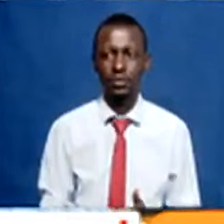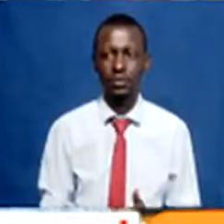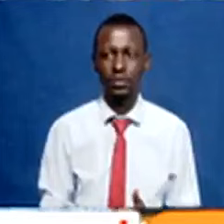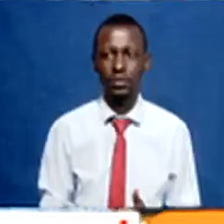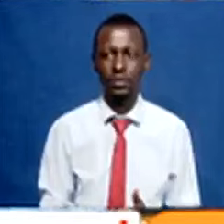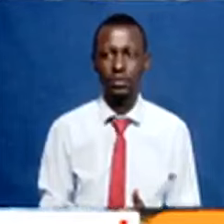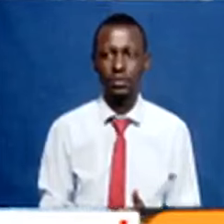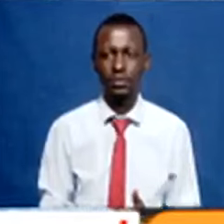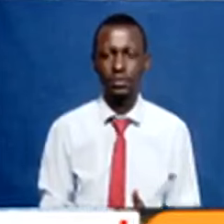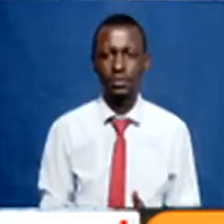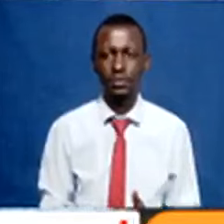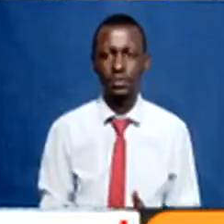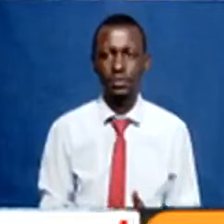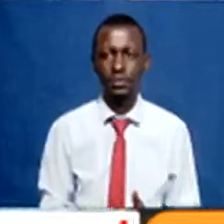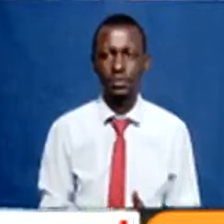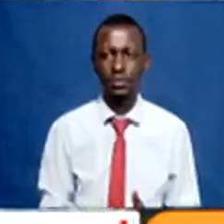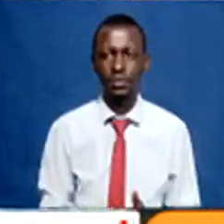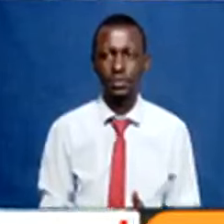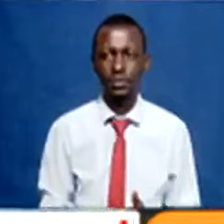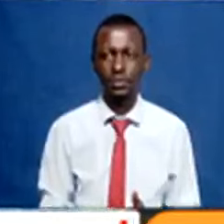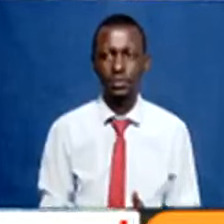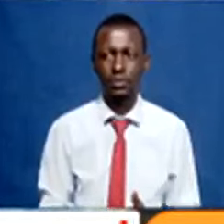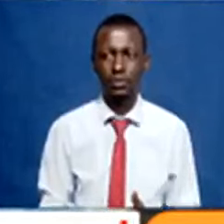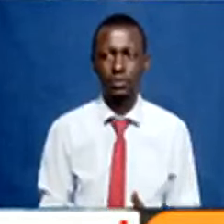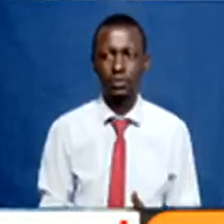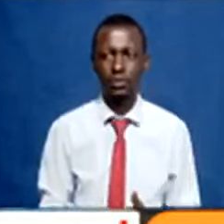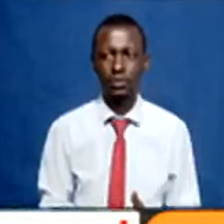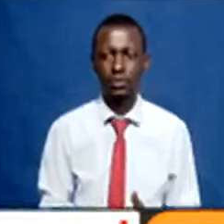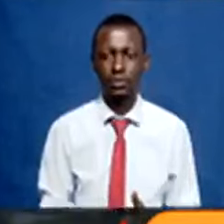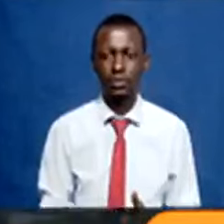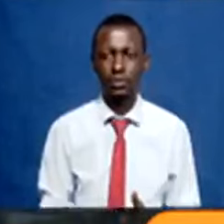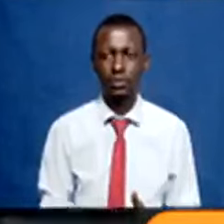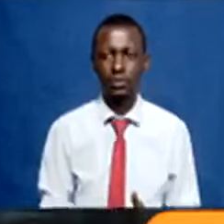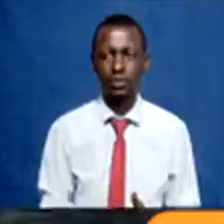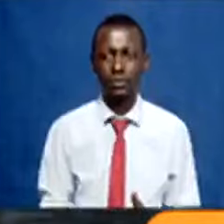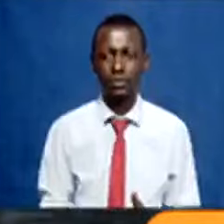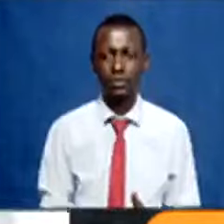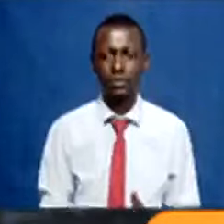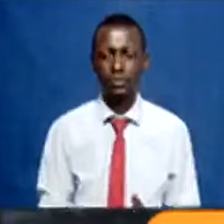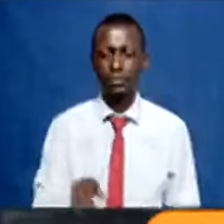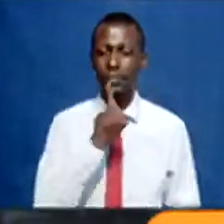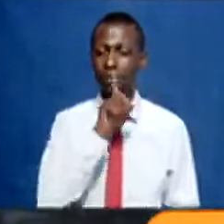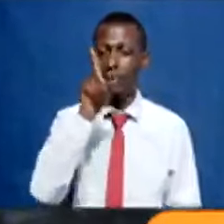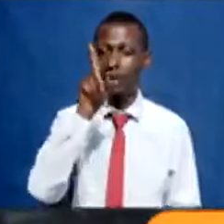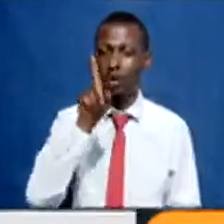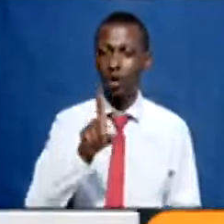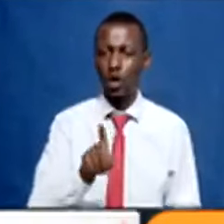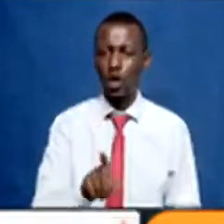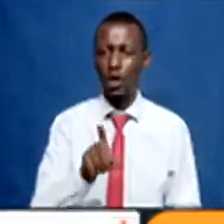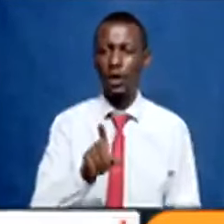chair that we have no business of any, I will adjourn. That's the procedure. The variation orders, when a